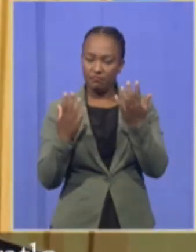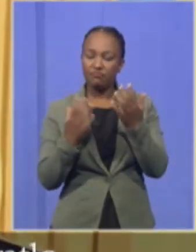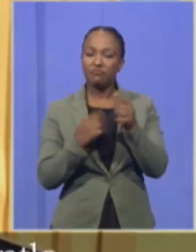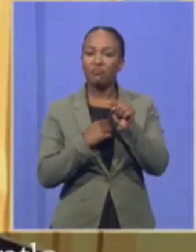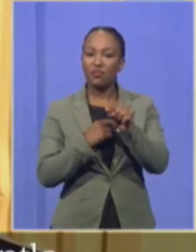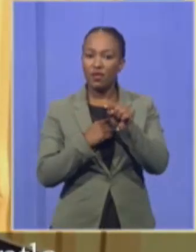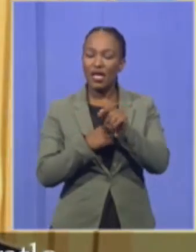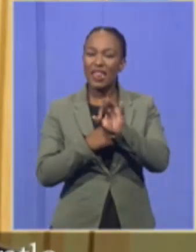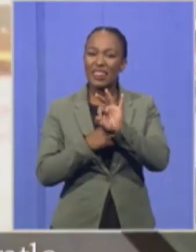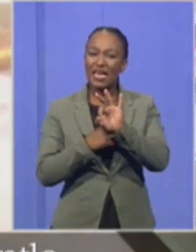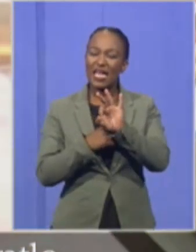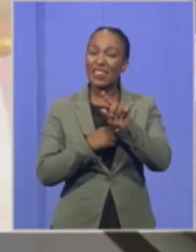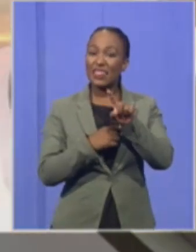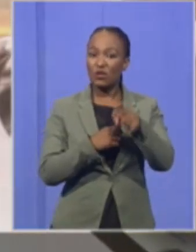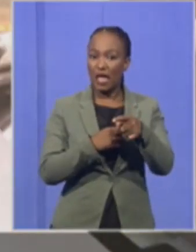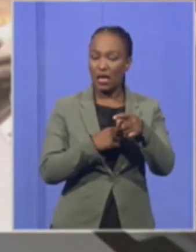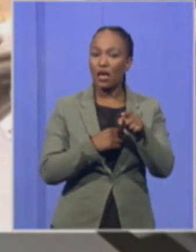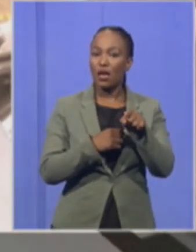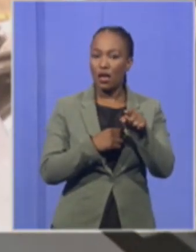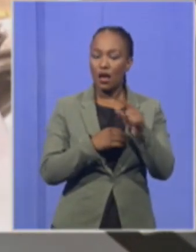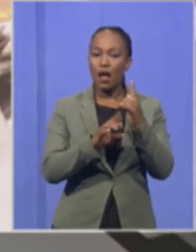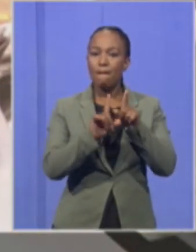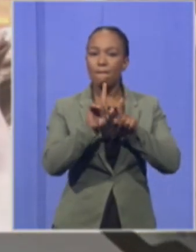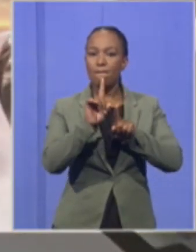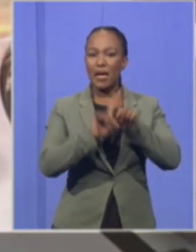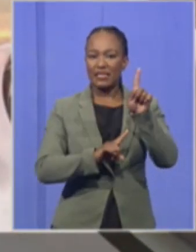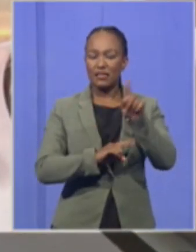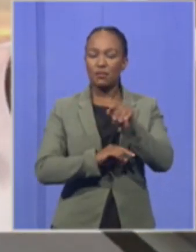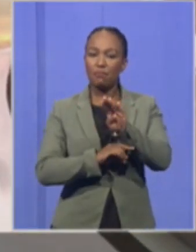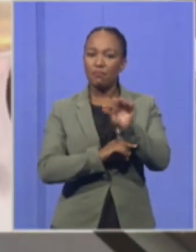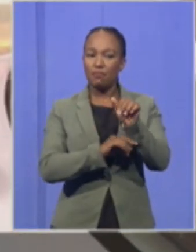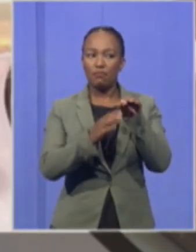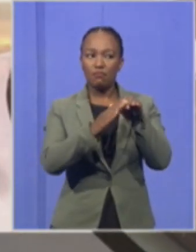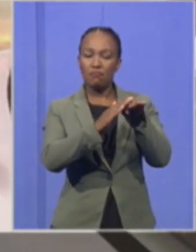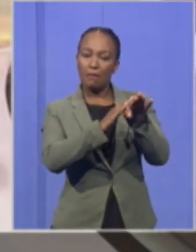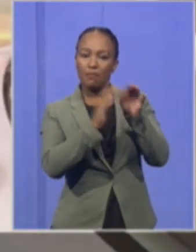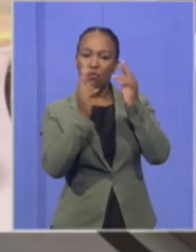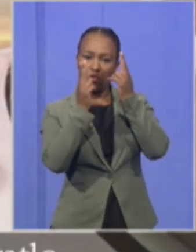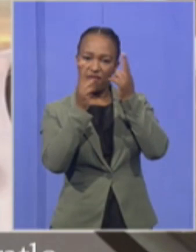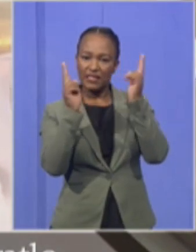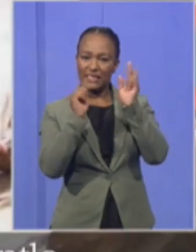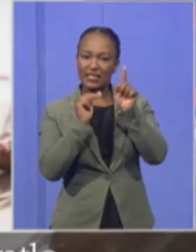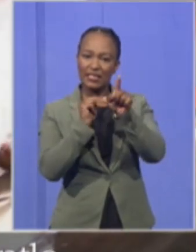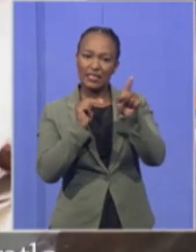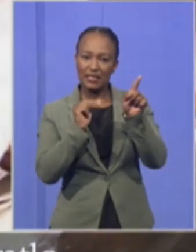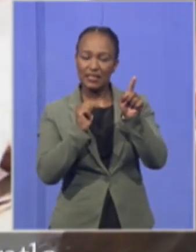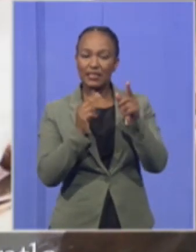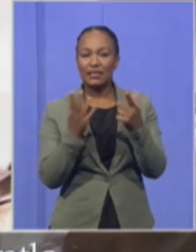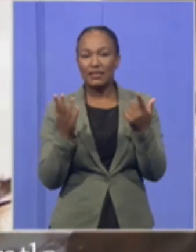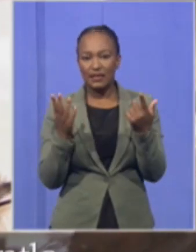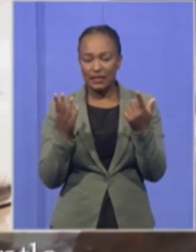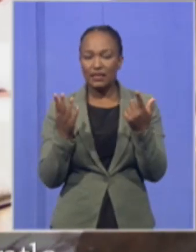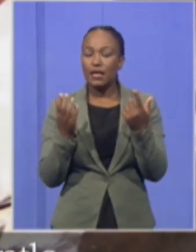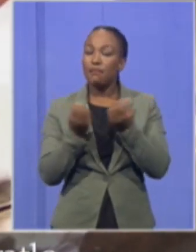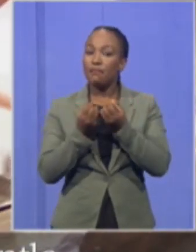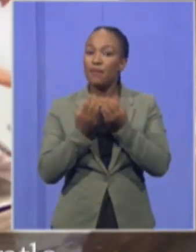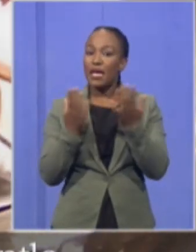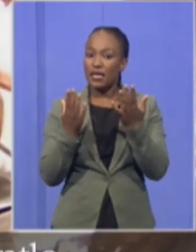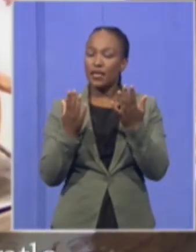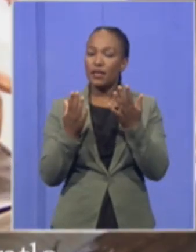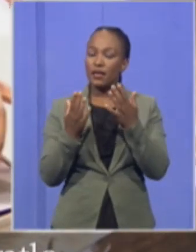falotse ka bachelor eo e ba kgontshang go dira grata kwa university. Le fa go le jalo, go na le diphatlha tsa baithuti ba ba